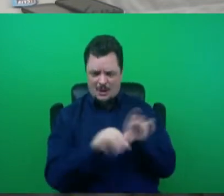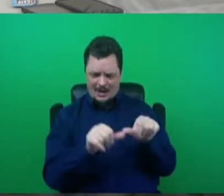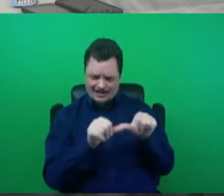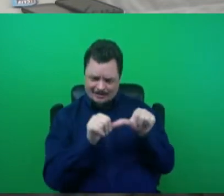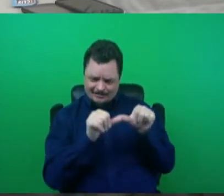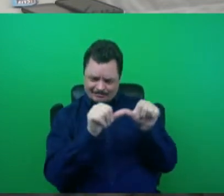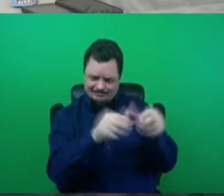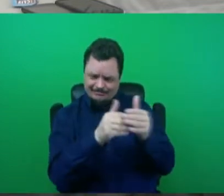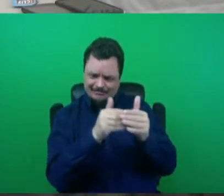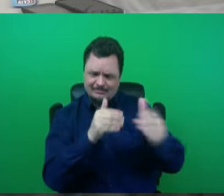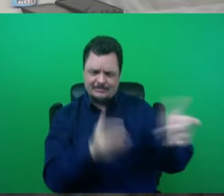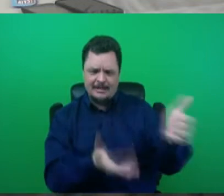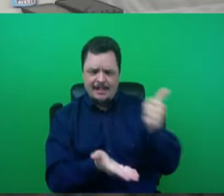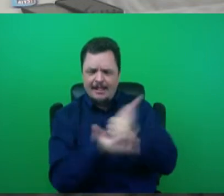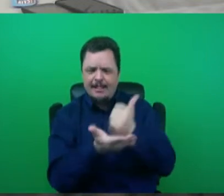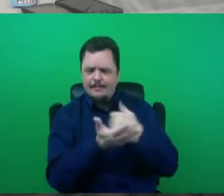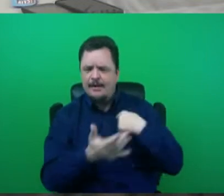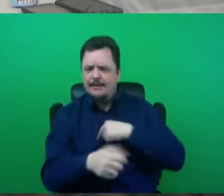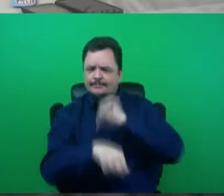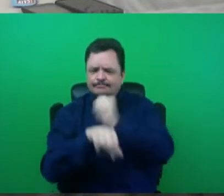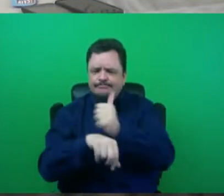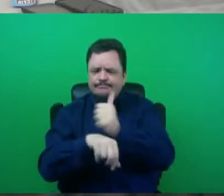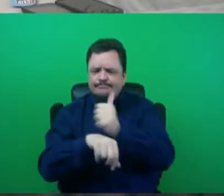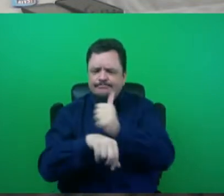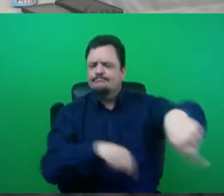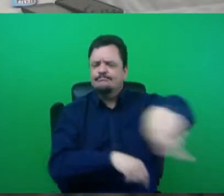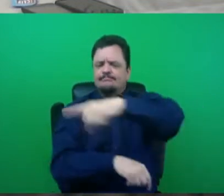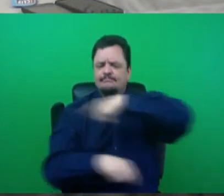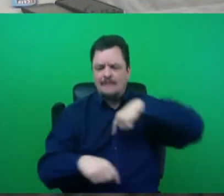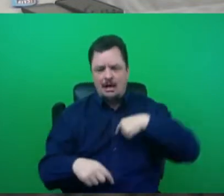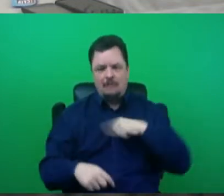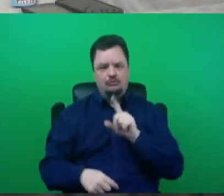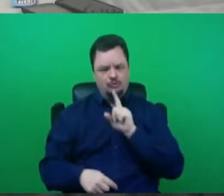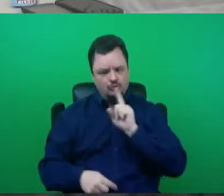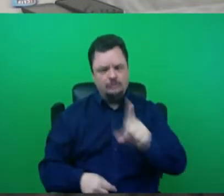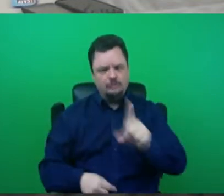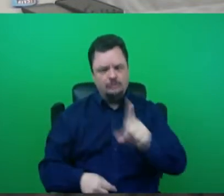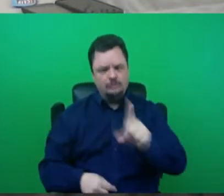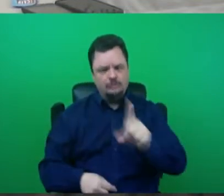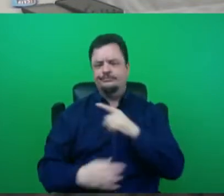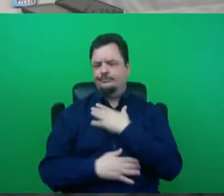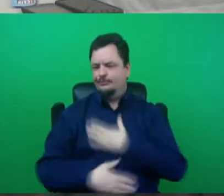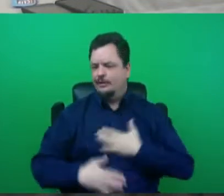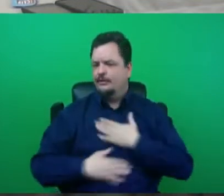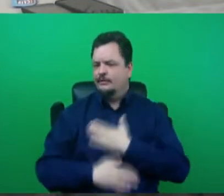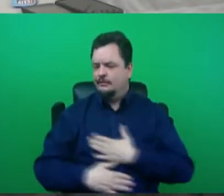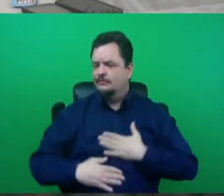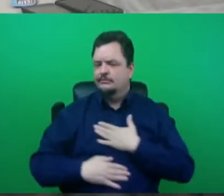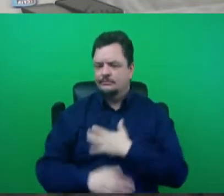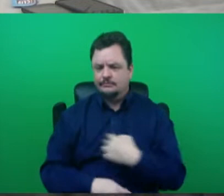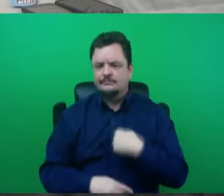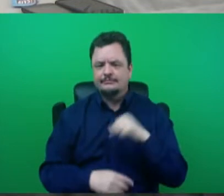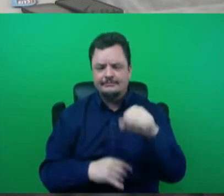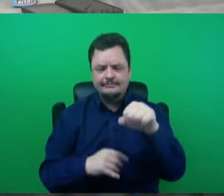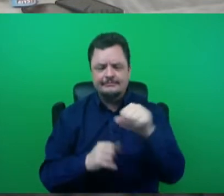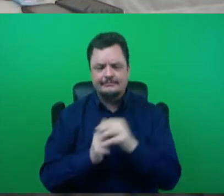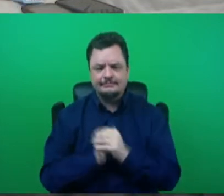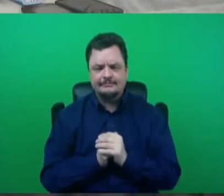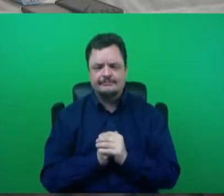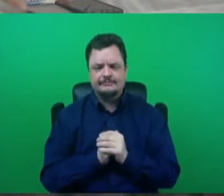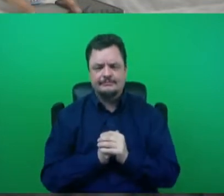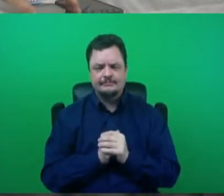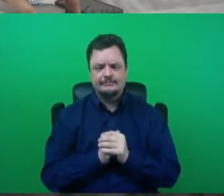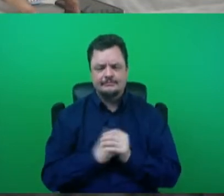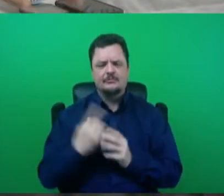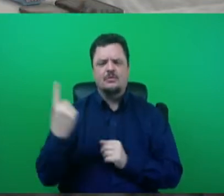I appreciate all that. Thank you. Director Whelan? Oh, I'm sorry. Okay. I